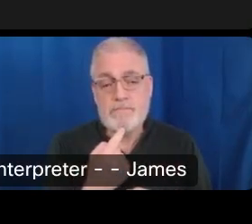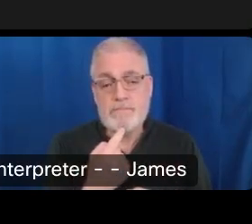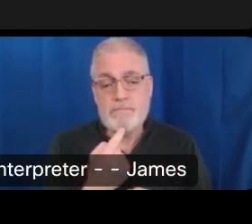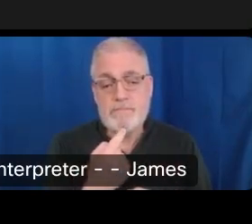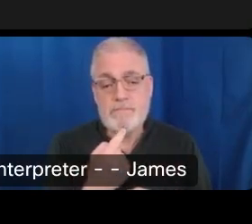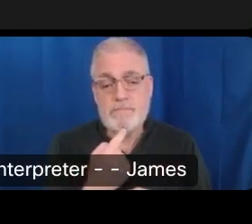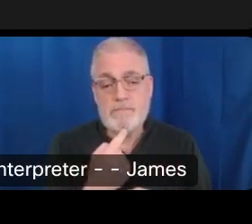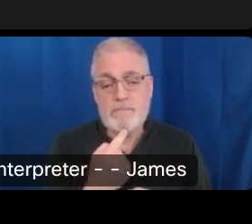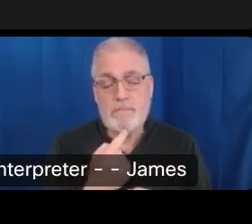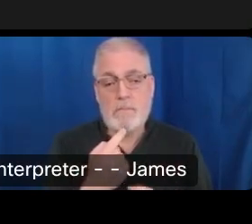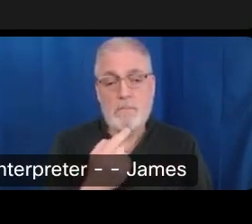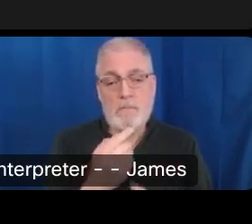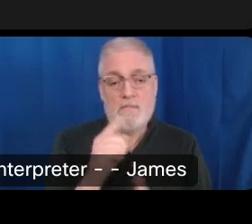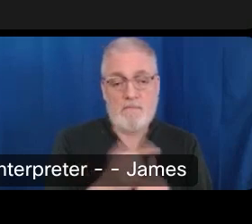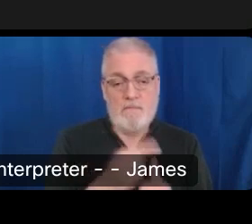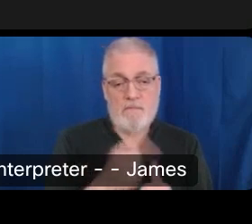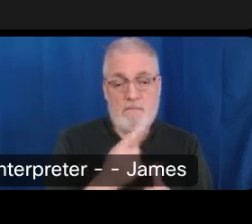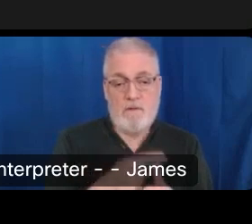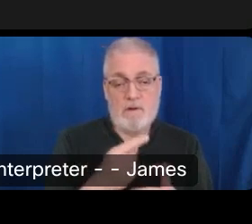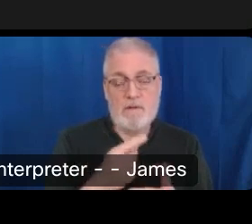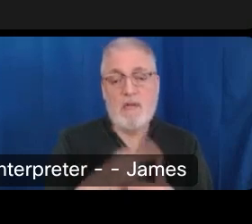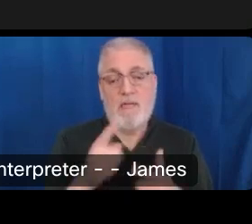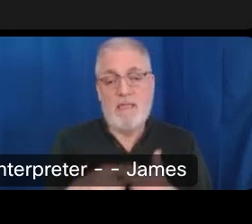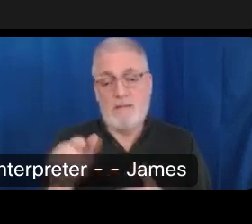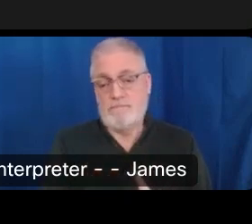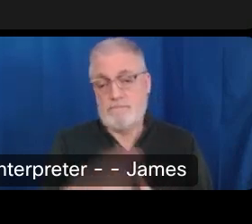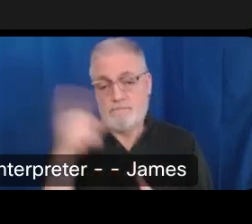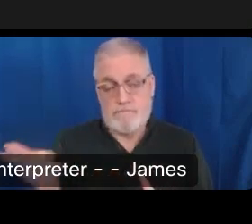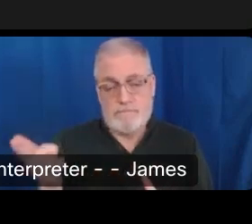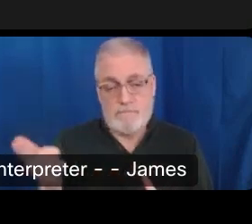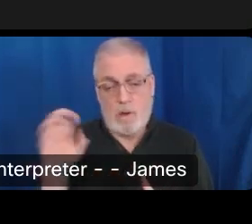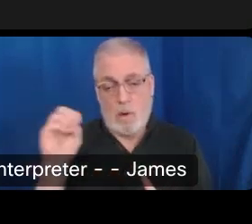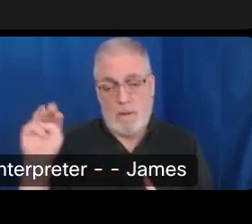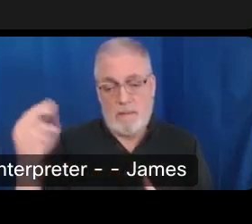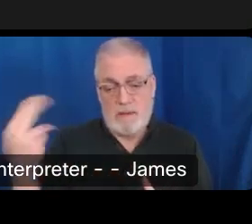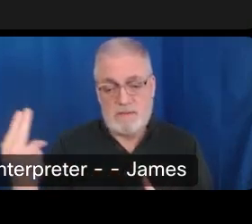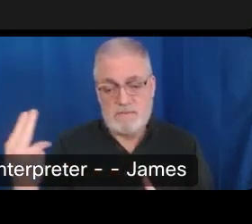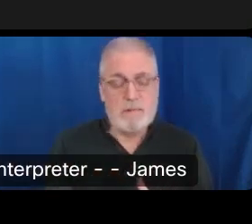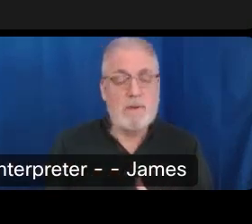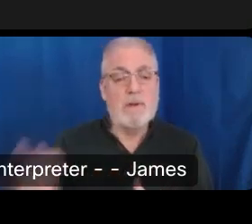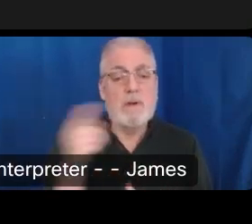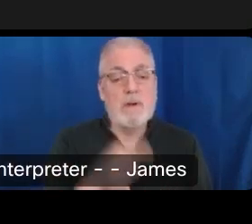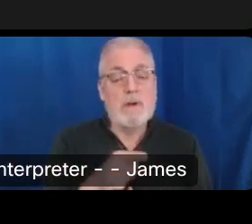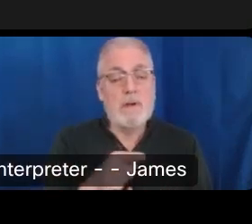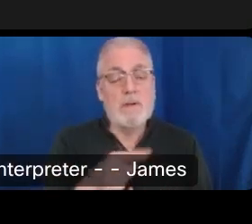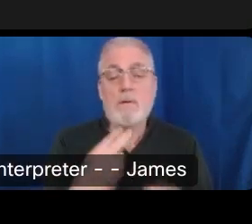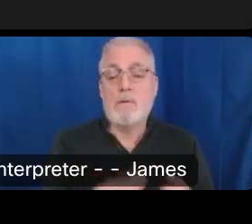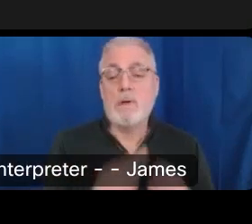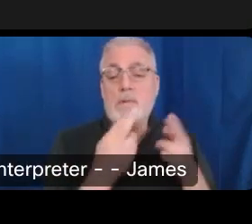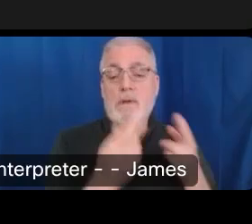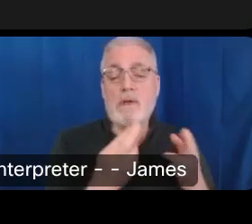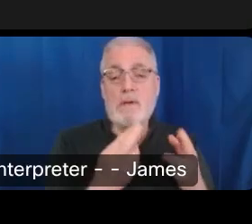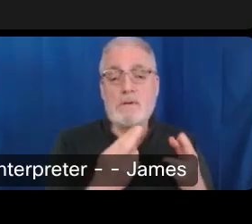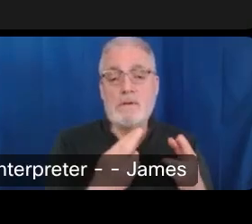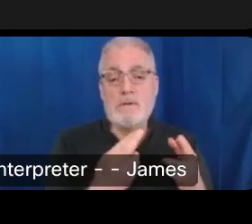a presentation from the Office of Mental Health is that the recommendation on lighting